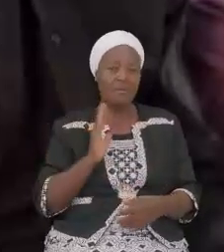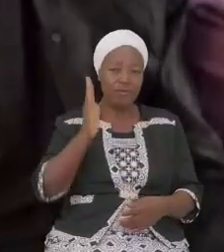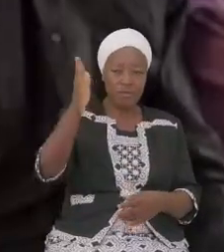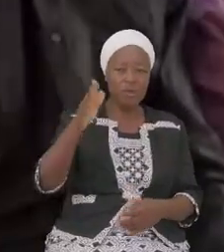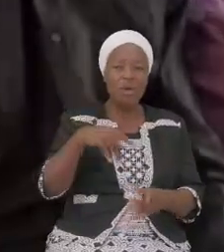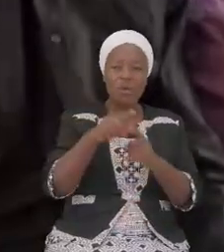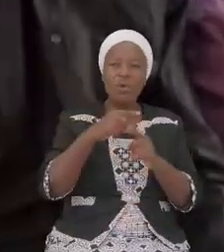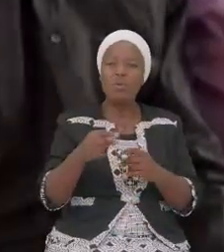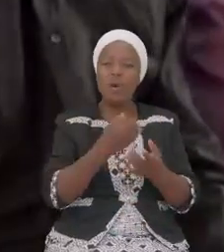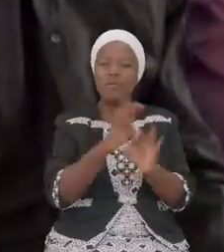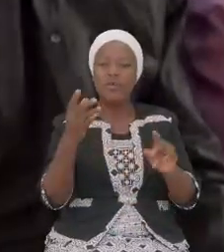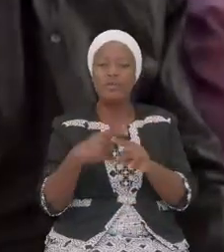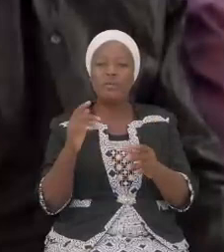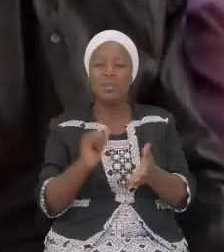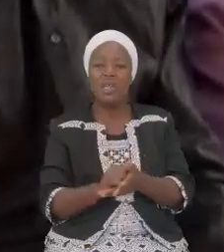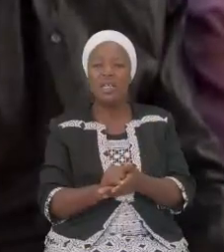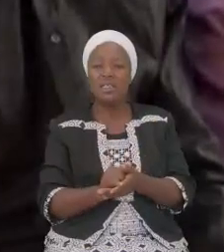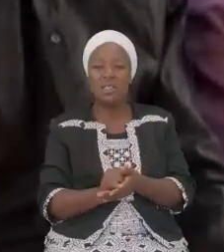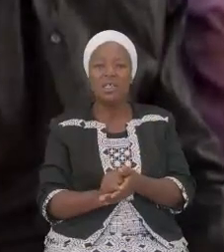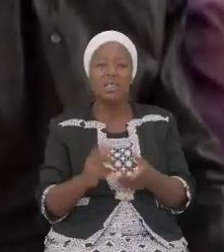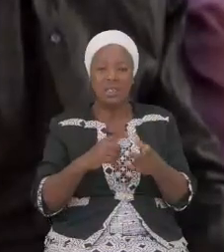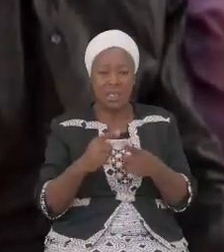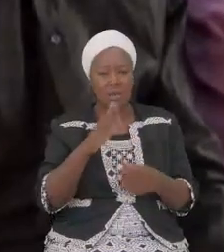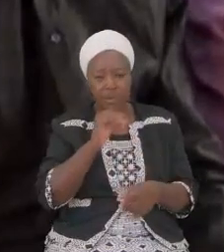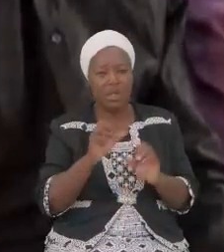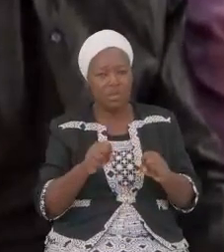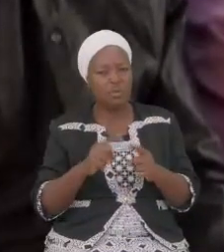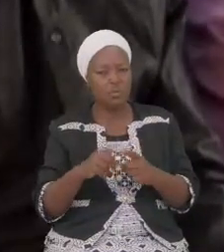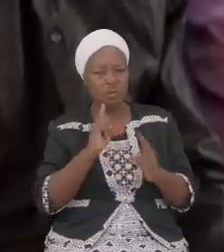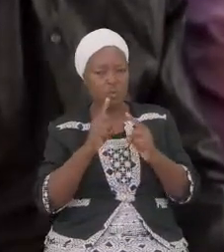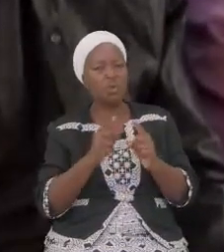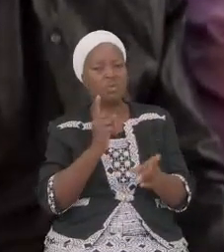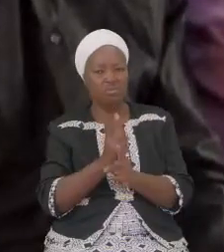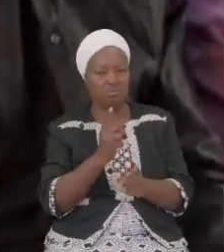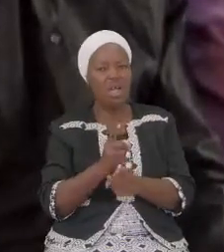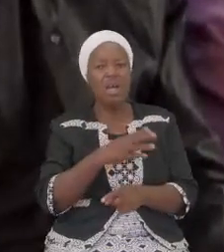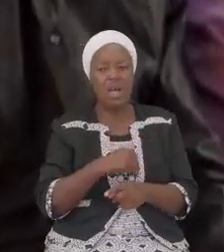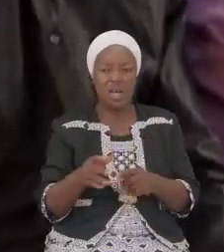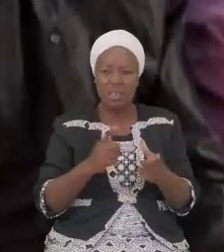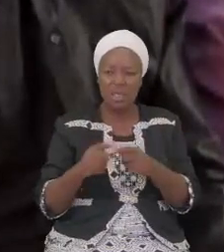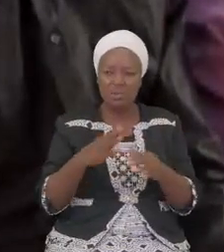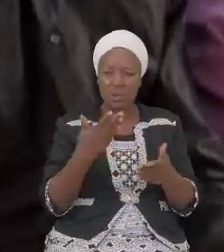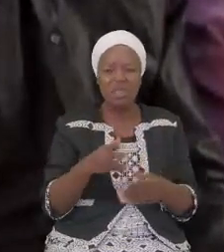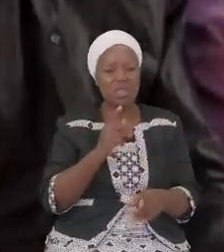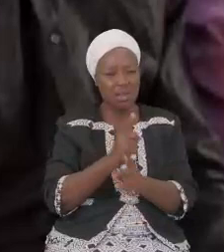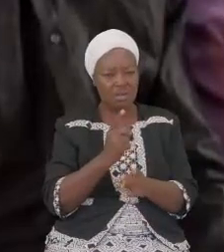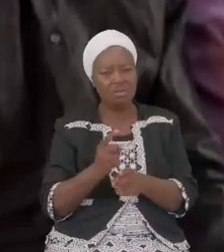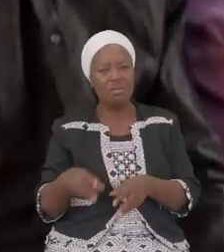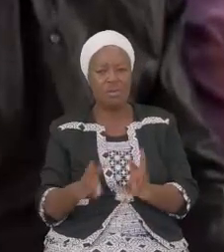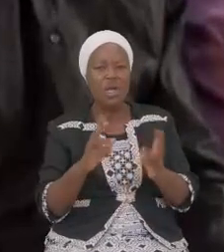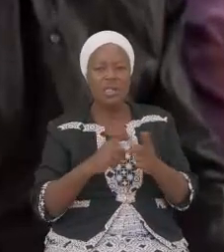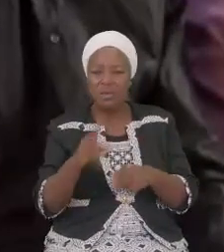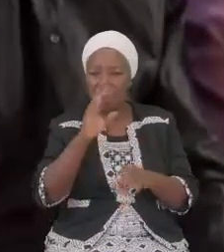from fear, you're able to think aright. You're able to talk aright. You're able to plan aright. And you're able to go